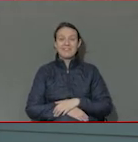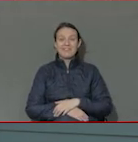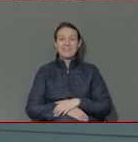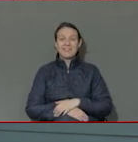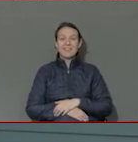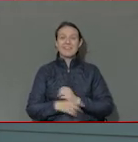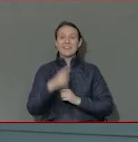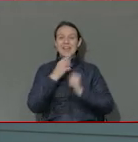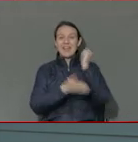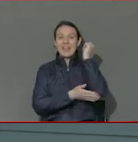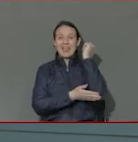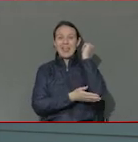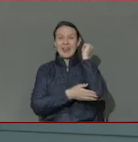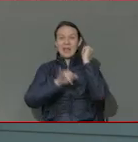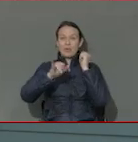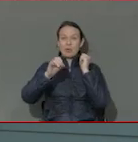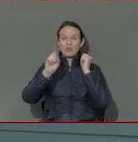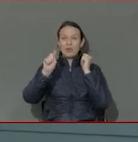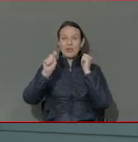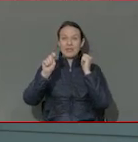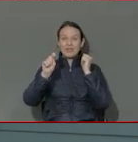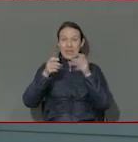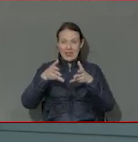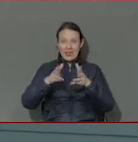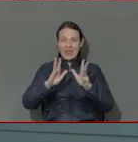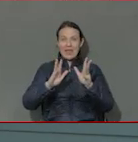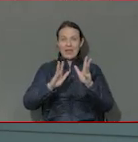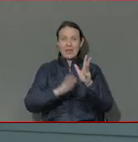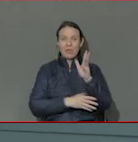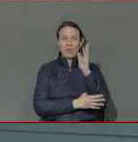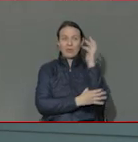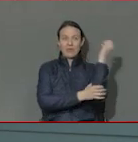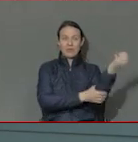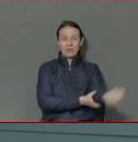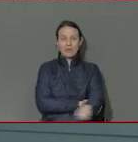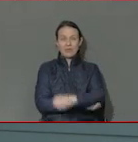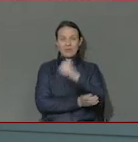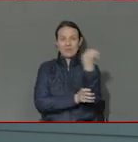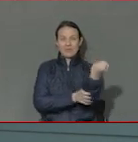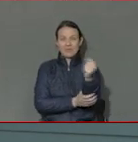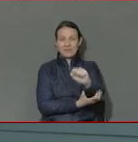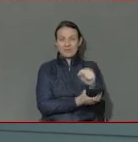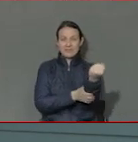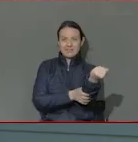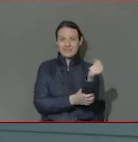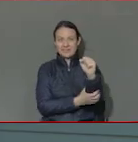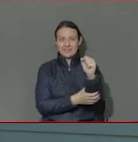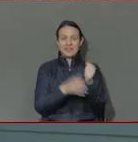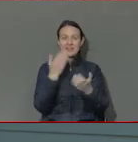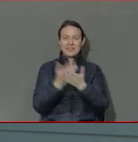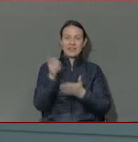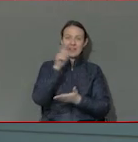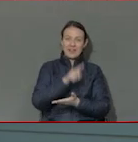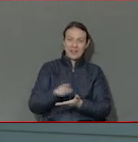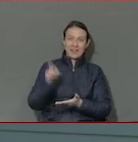It's elbow joint which allow the rotation of the forearm. And we must mention it in